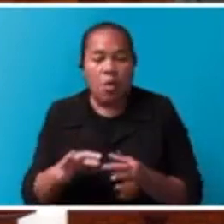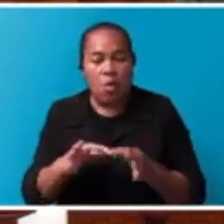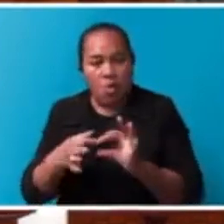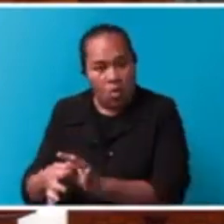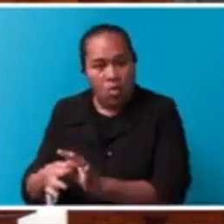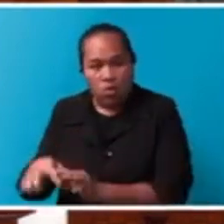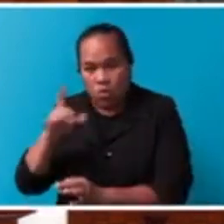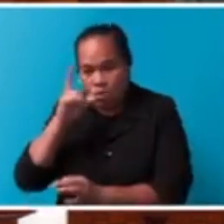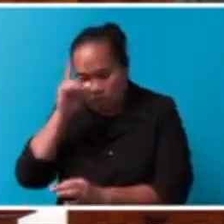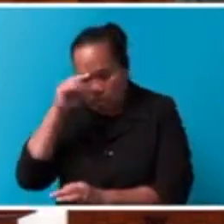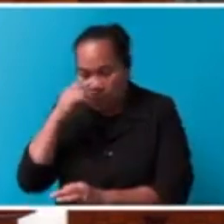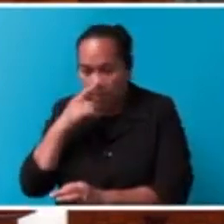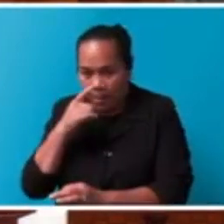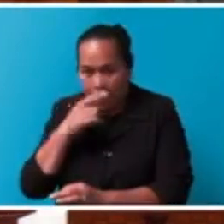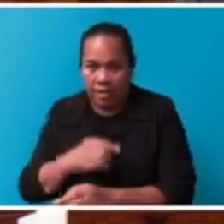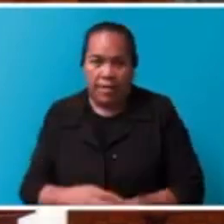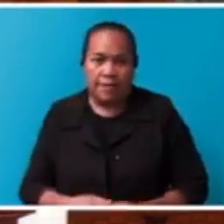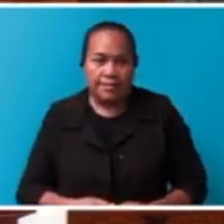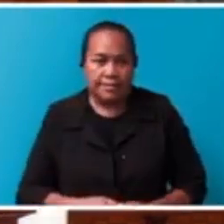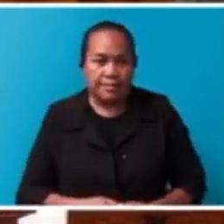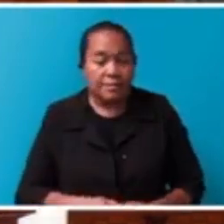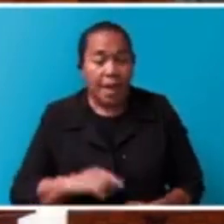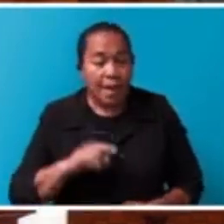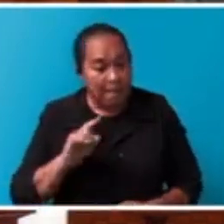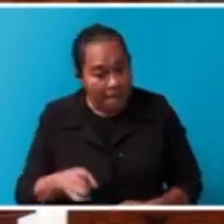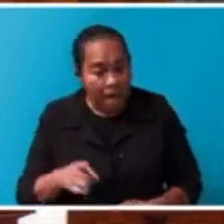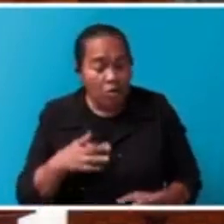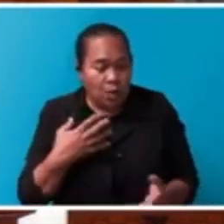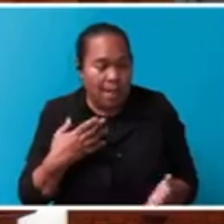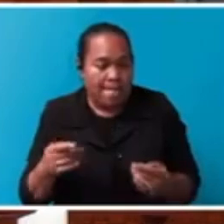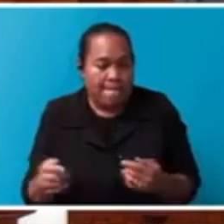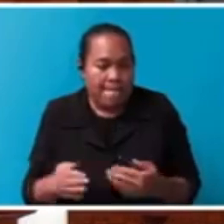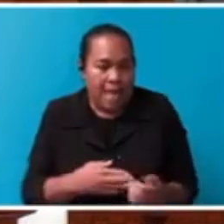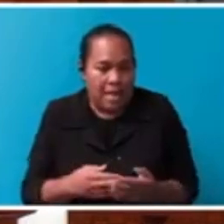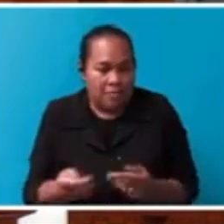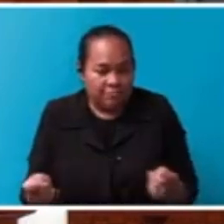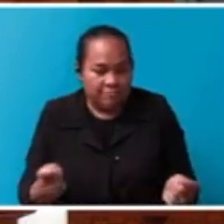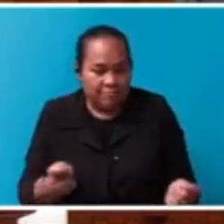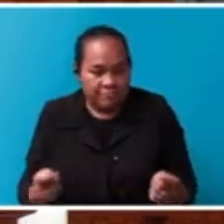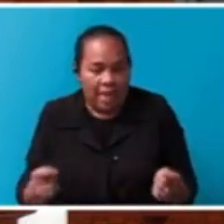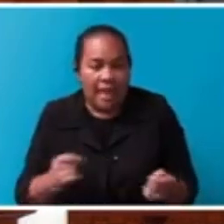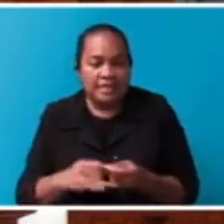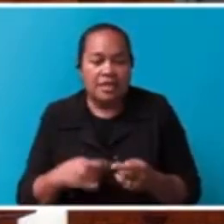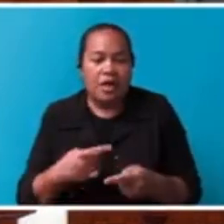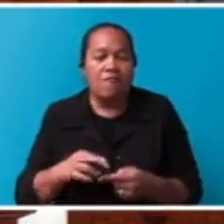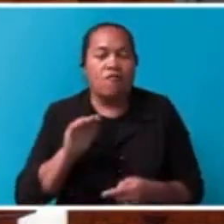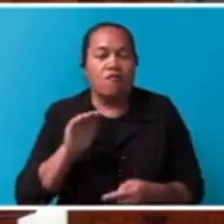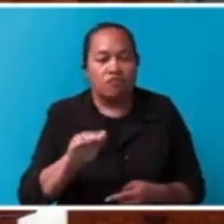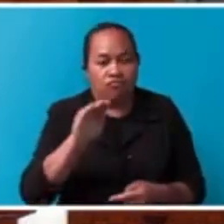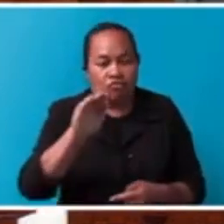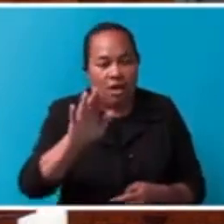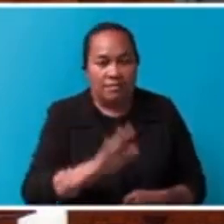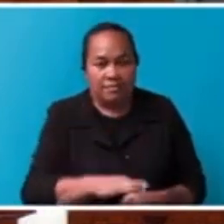people while being managed sustainably for future generations.